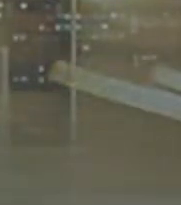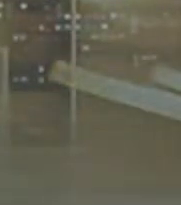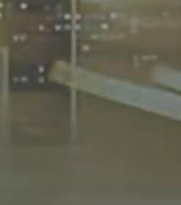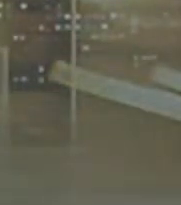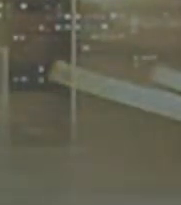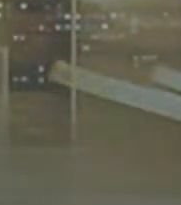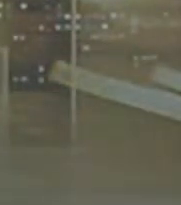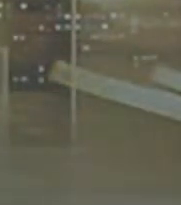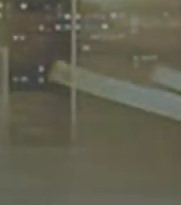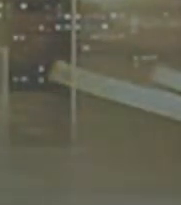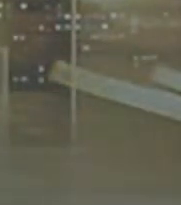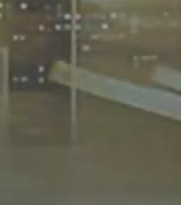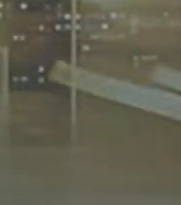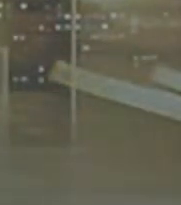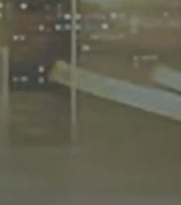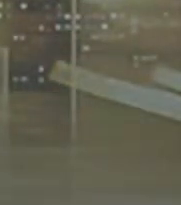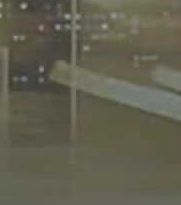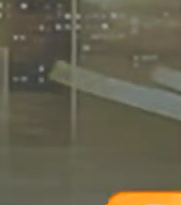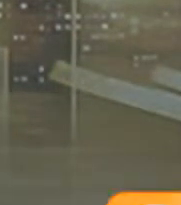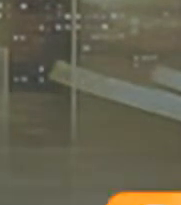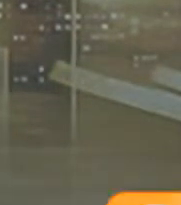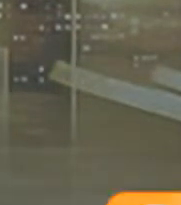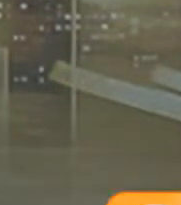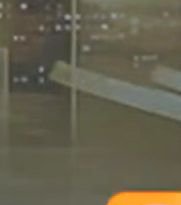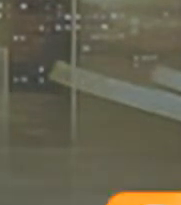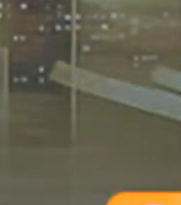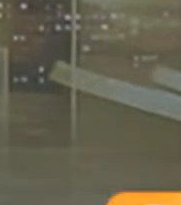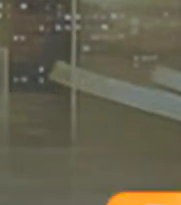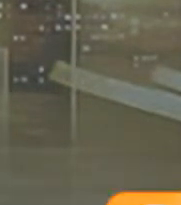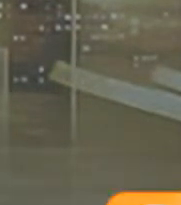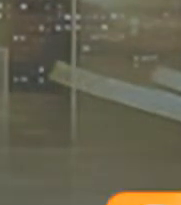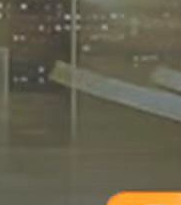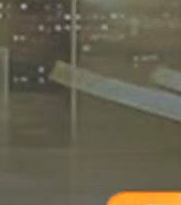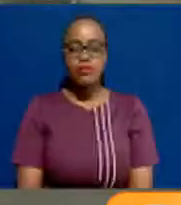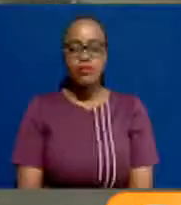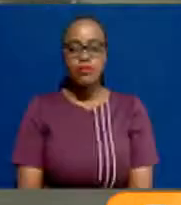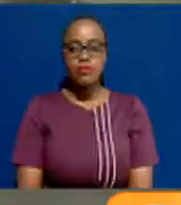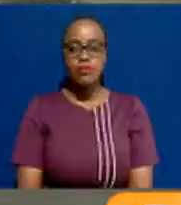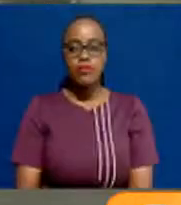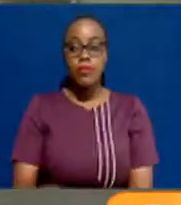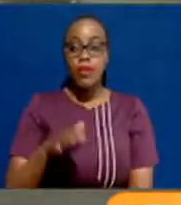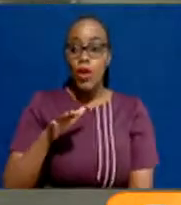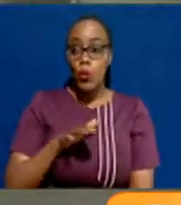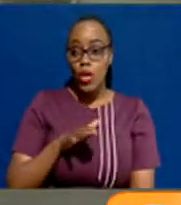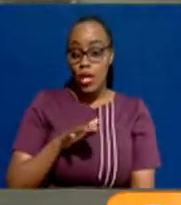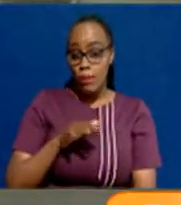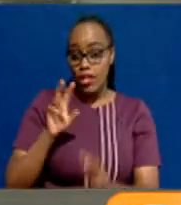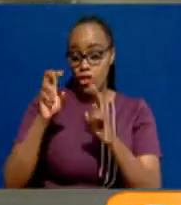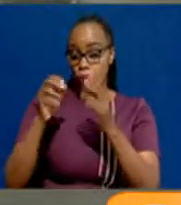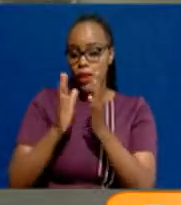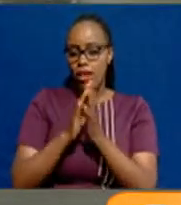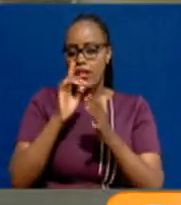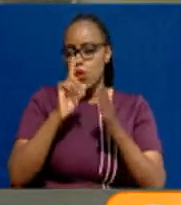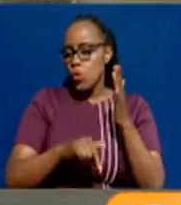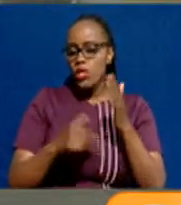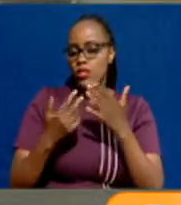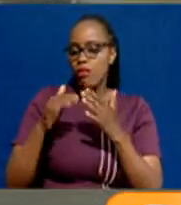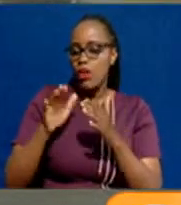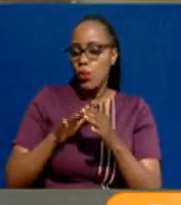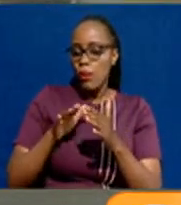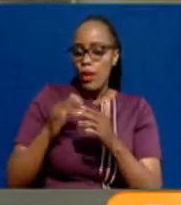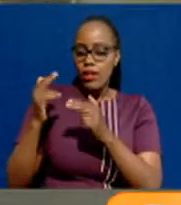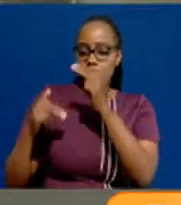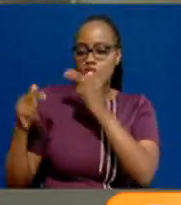All right, welcome back. Now, we're continuing our theme around women and the most pressing issues they face during Women's History Month,